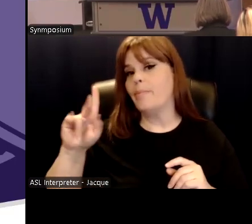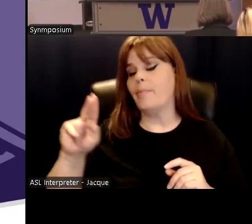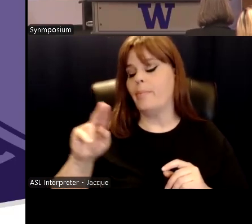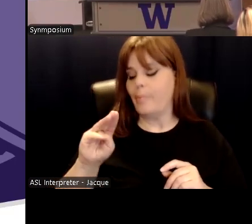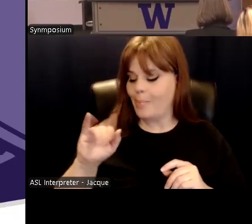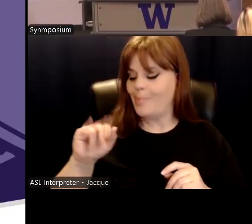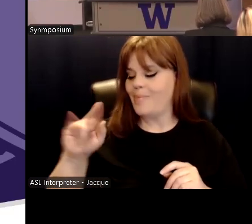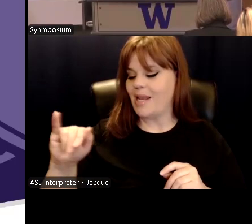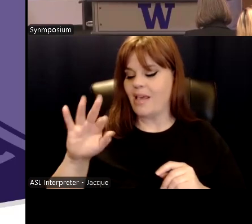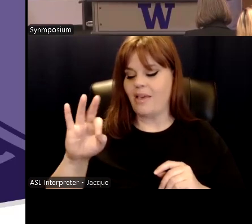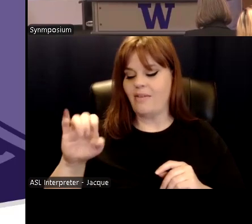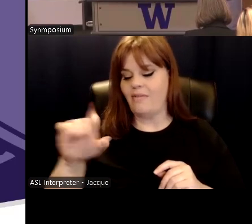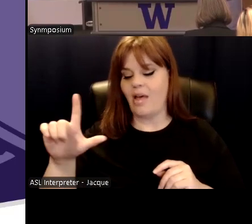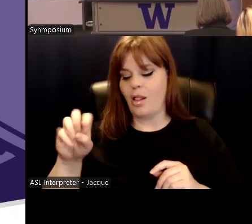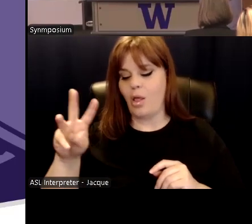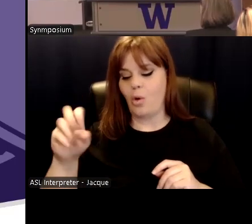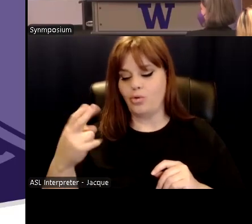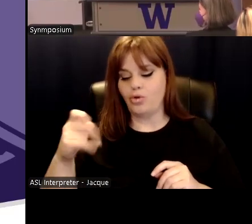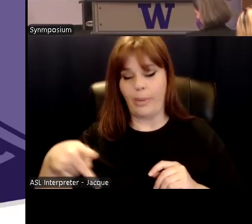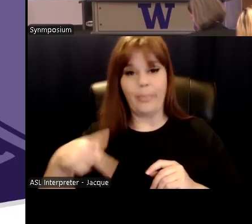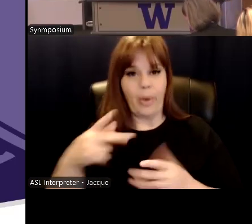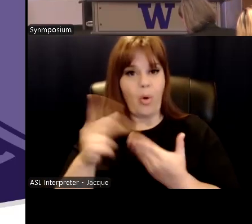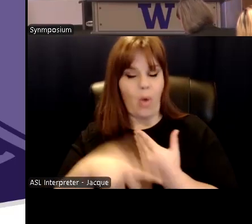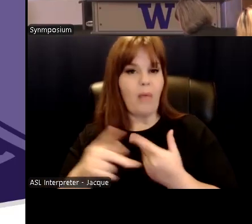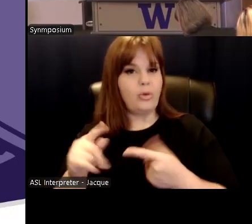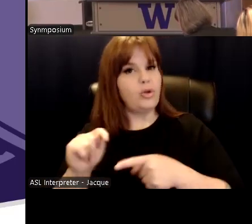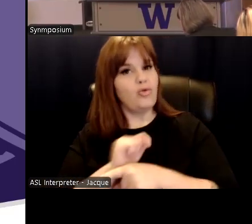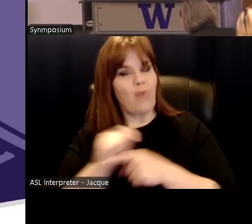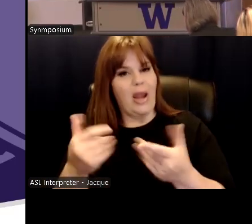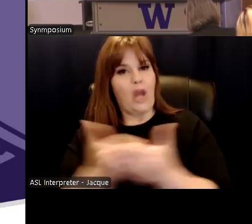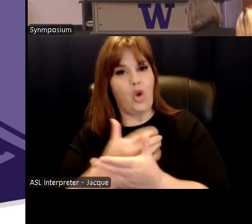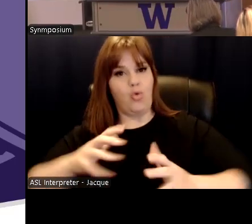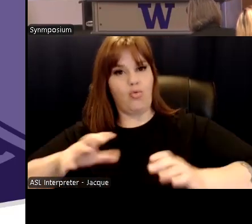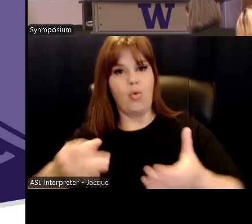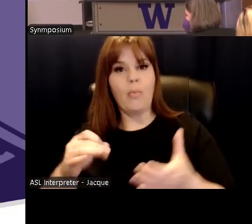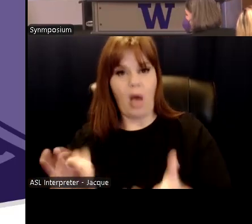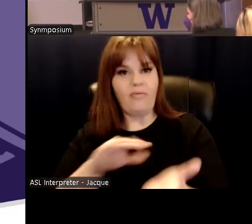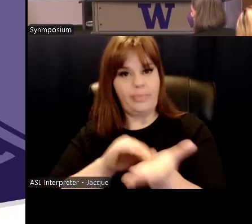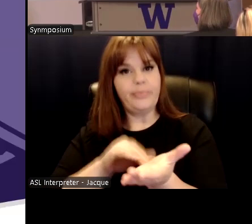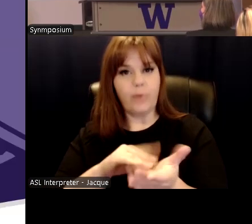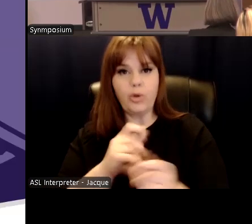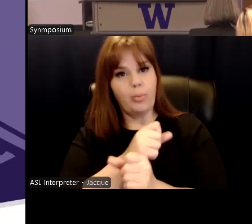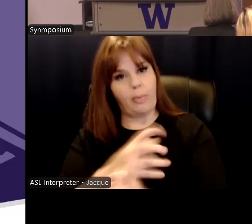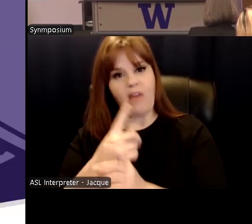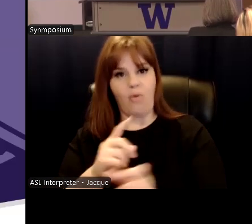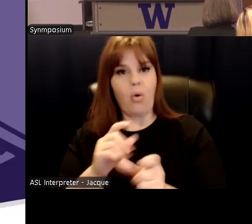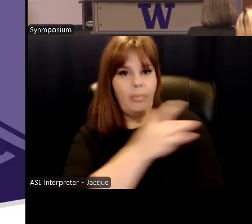clinicians, again, to help train a new cohort of clinicians to care for patients with long